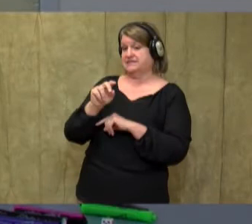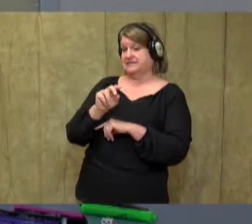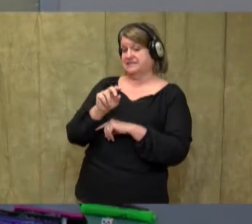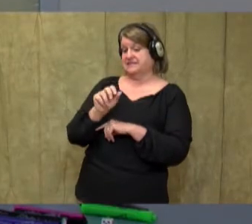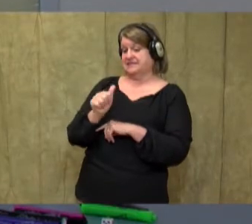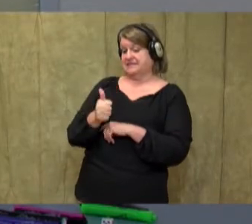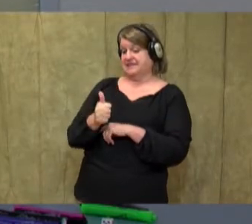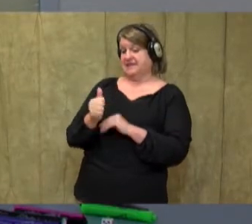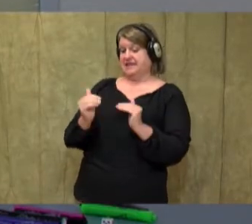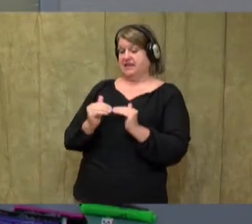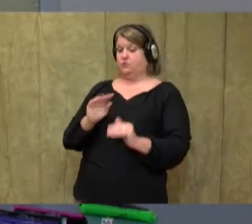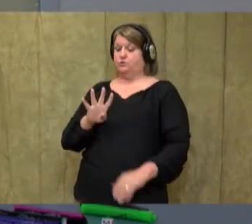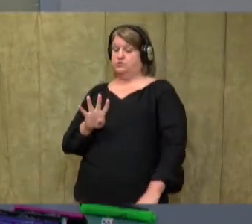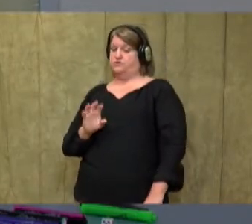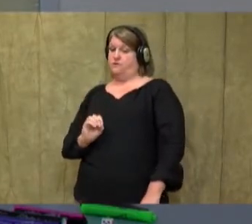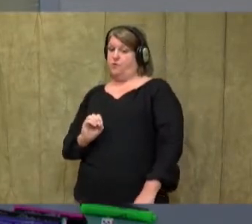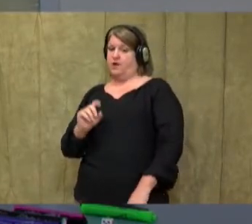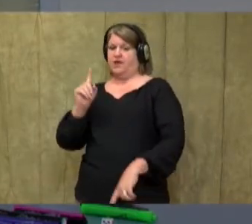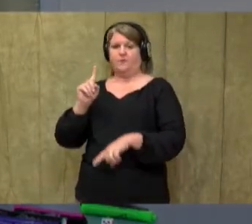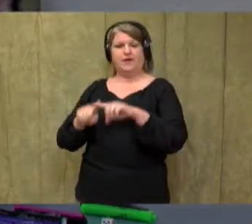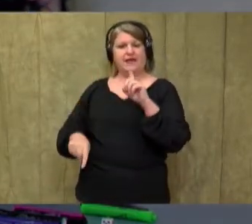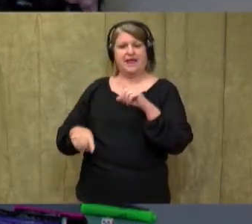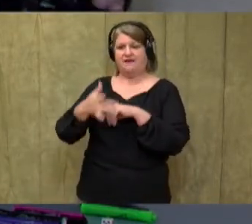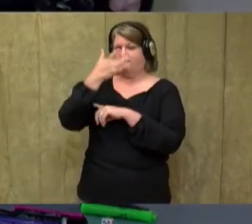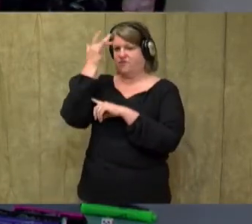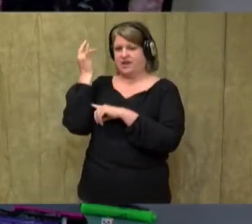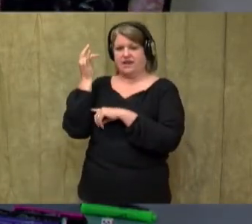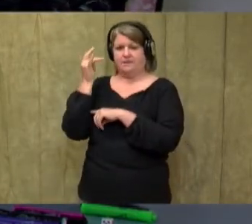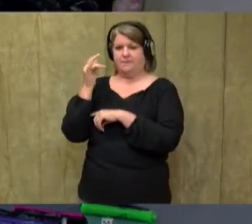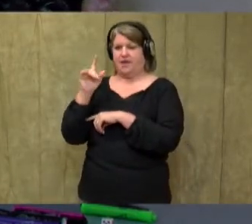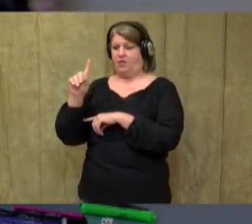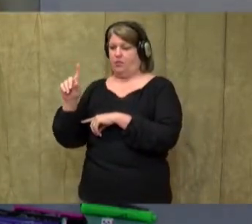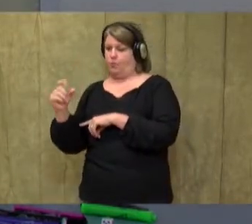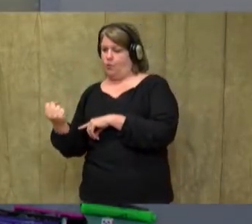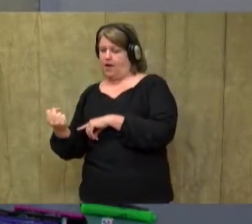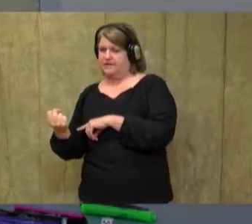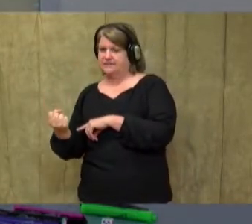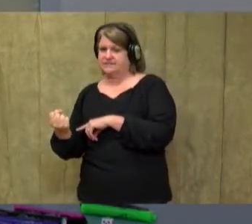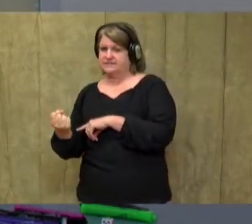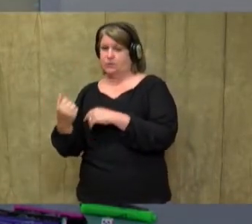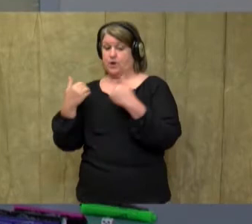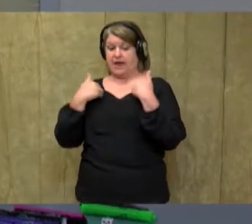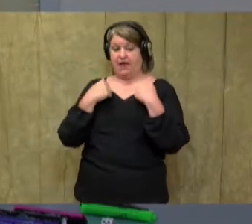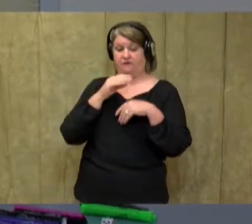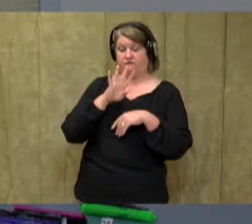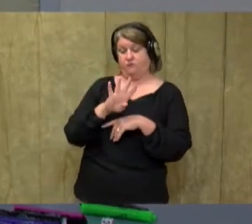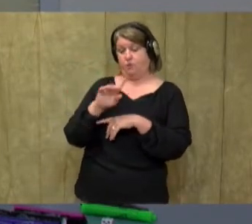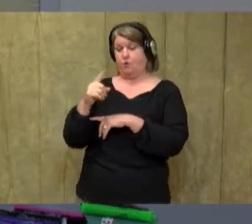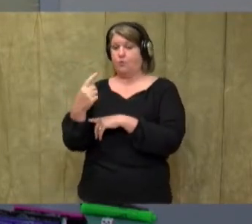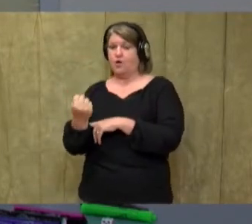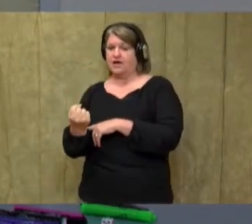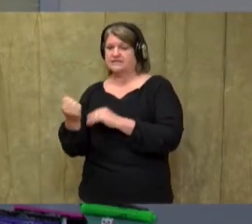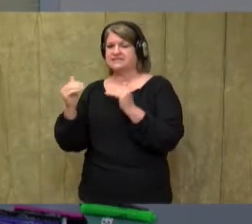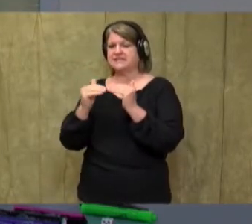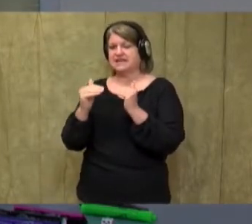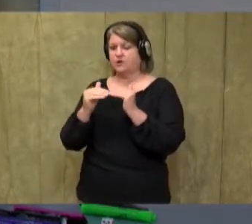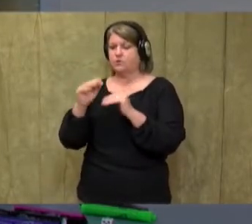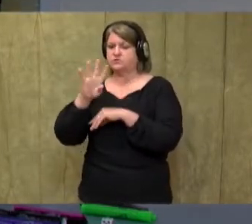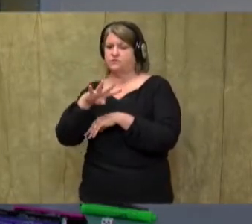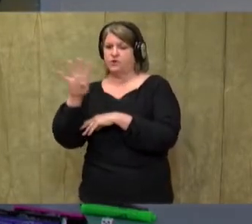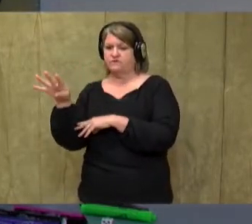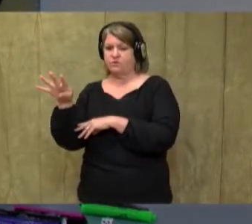40. Can't forget about our 1s. We have 4 1s equals